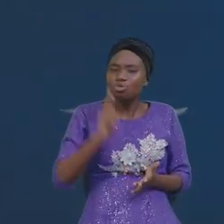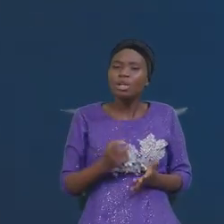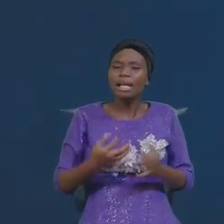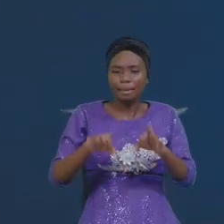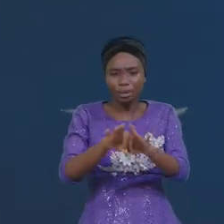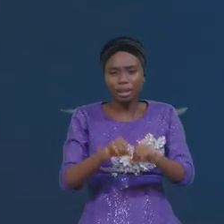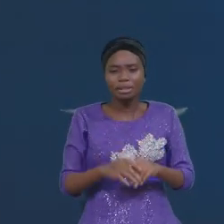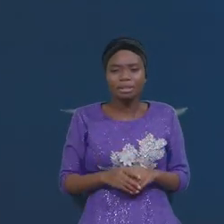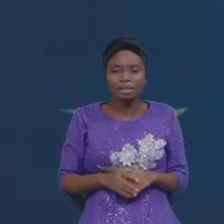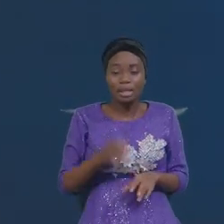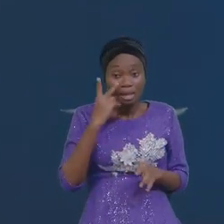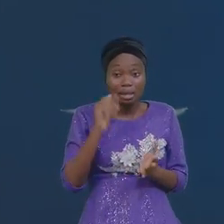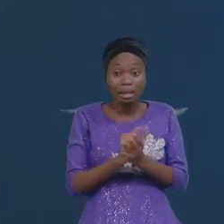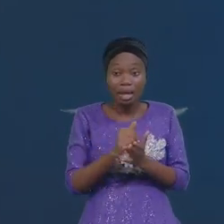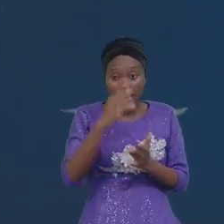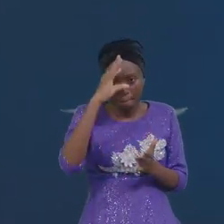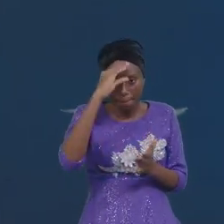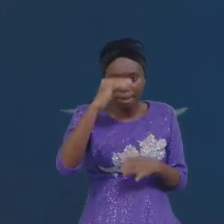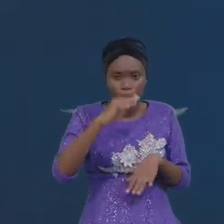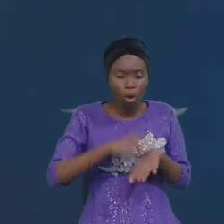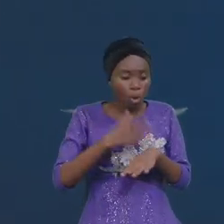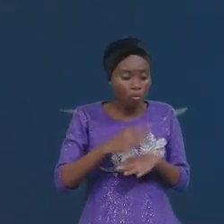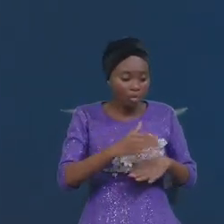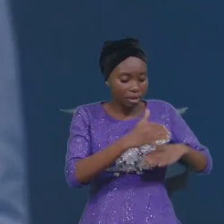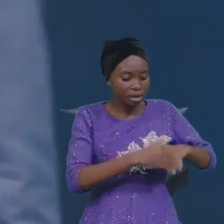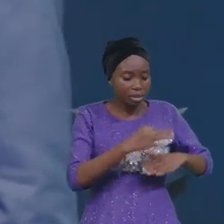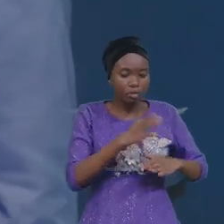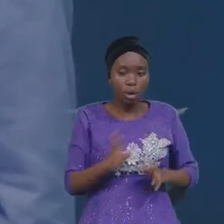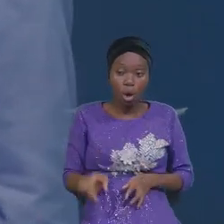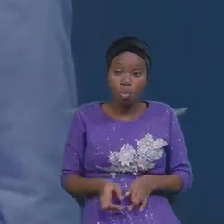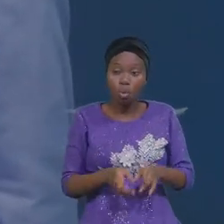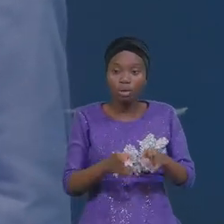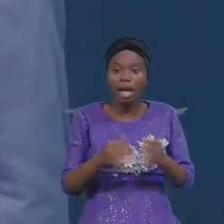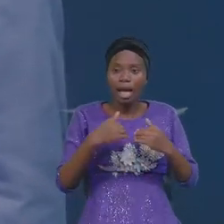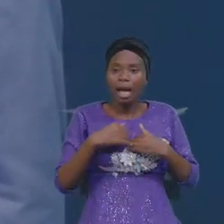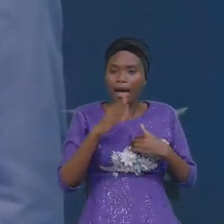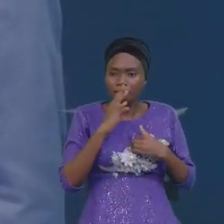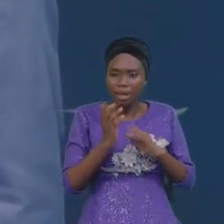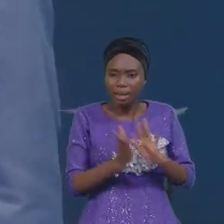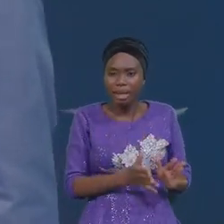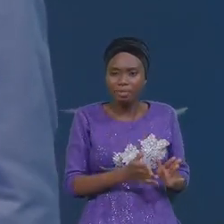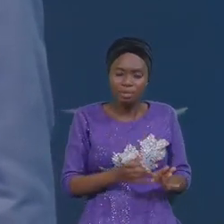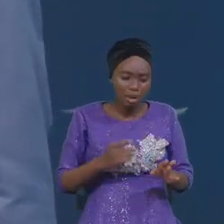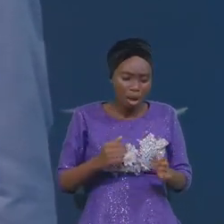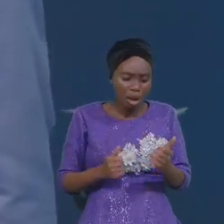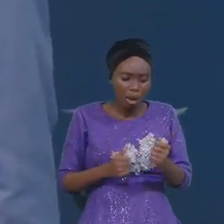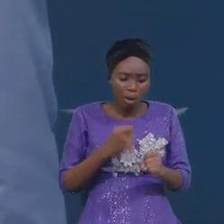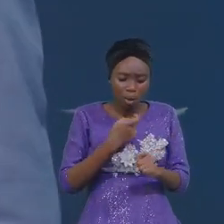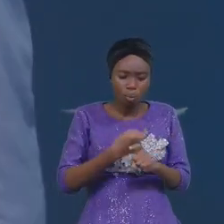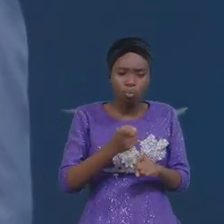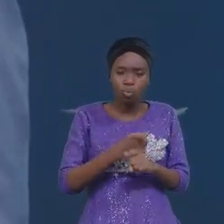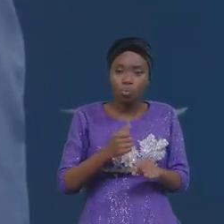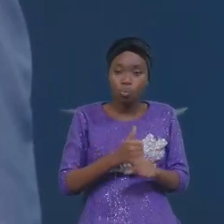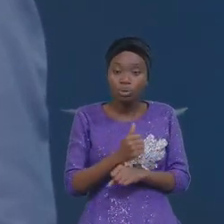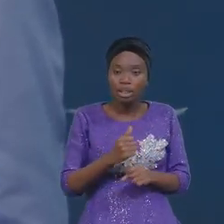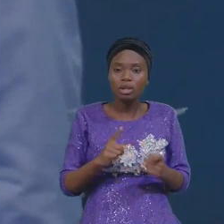that man on the side of the road. He had been left wounded to die,